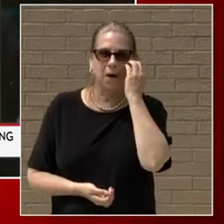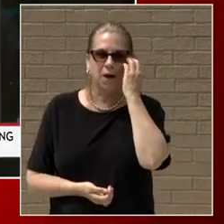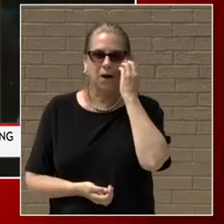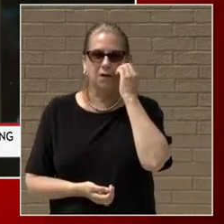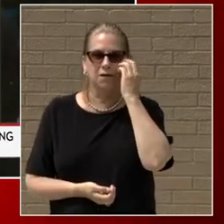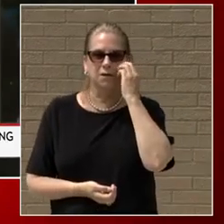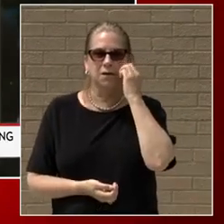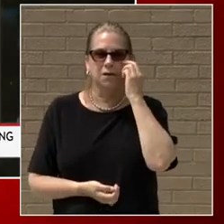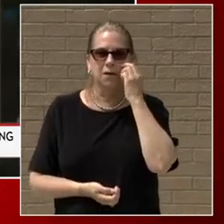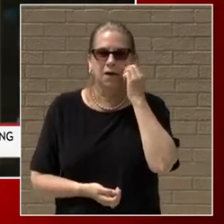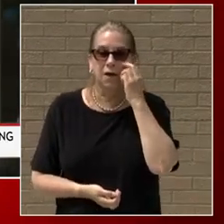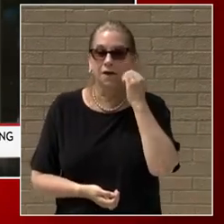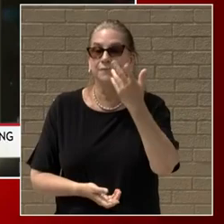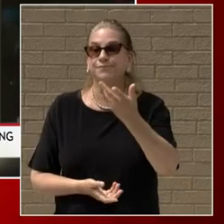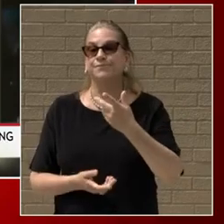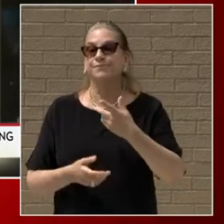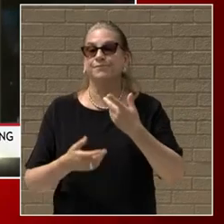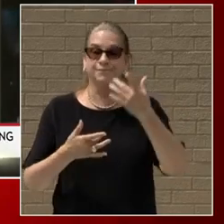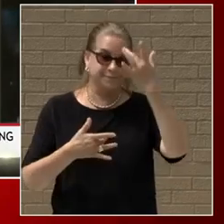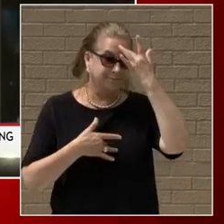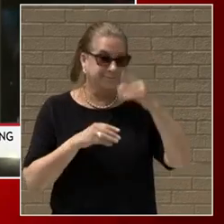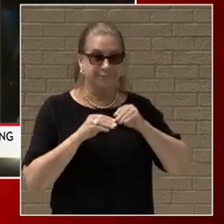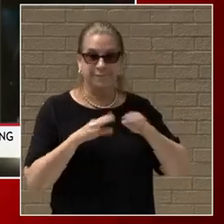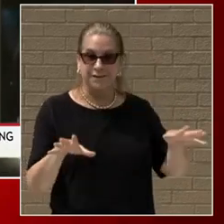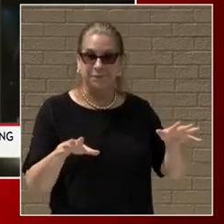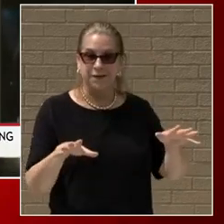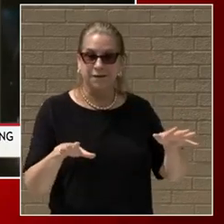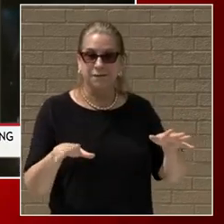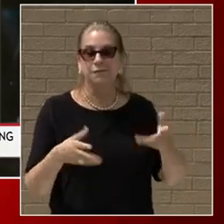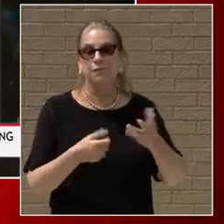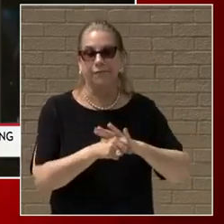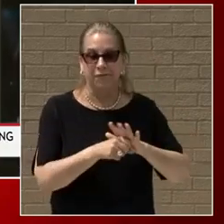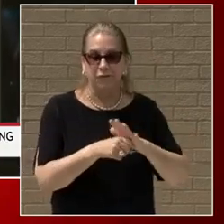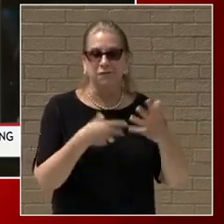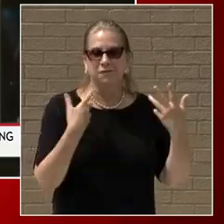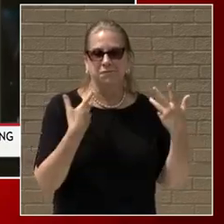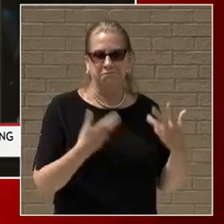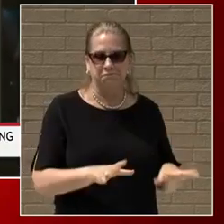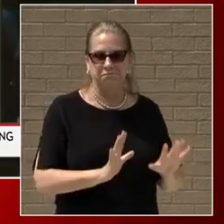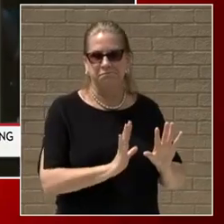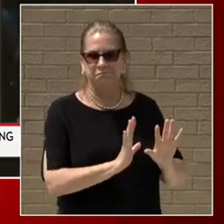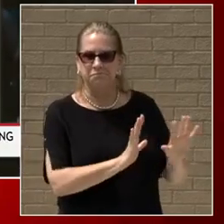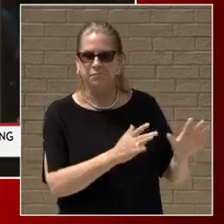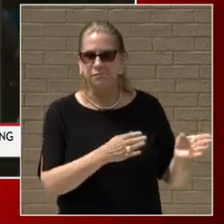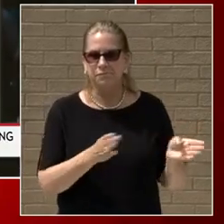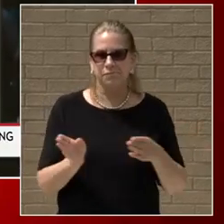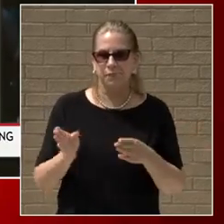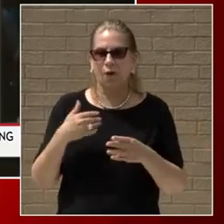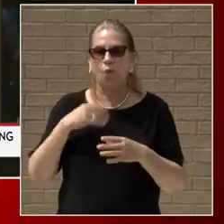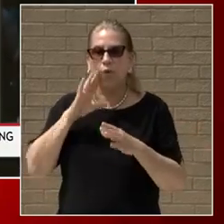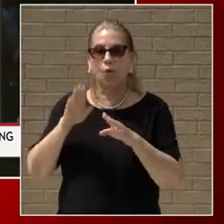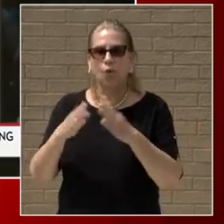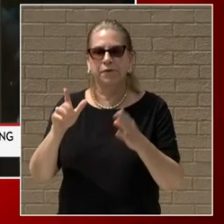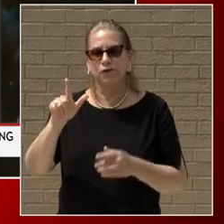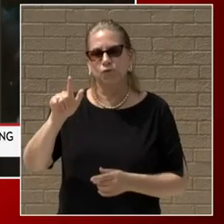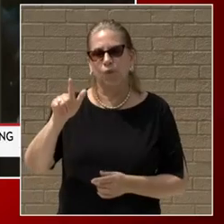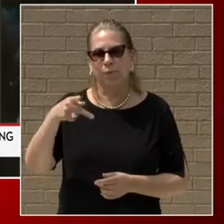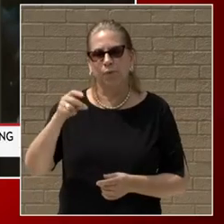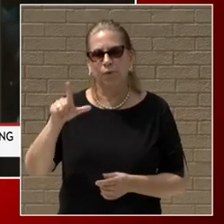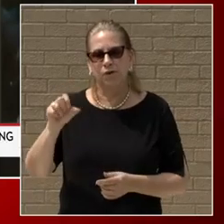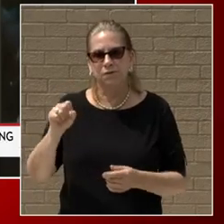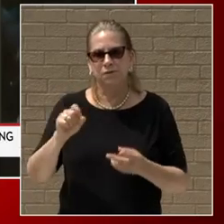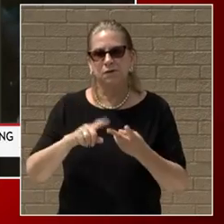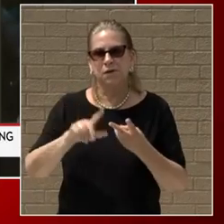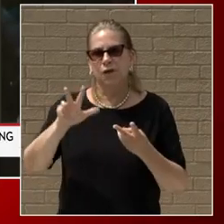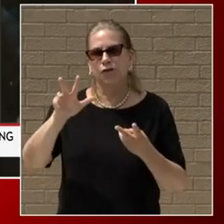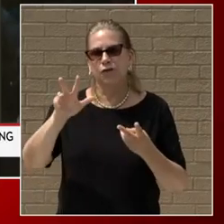we're happy to mark the opening of our pools and spray parks. In fact, we have 21 pools and 32 spray parks that will open